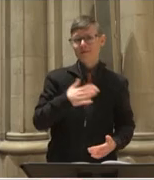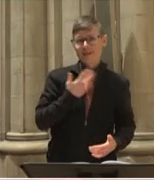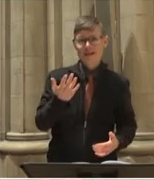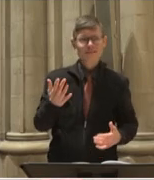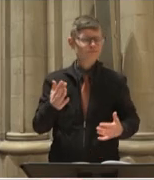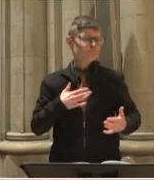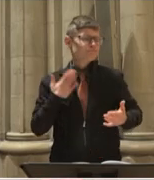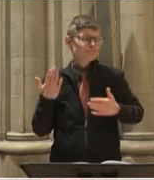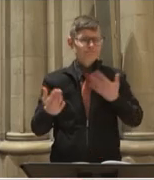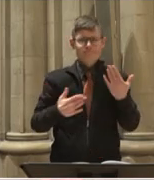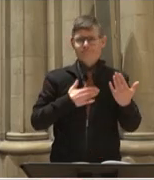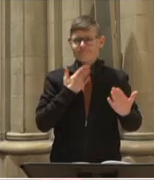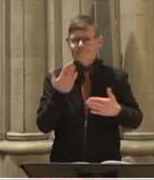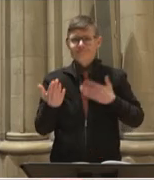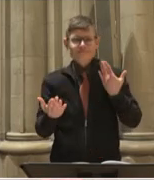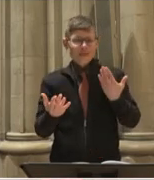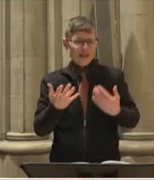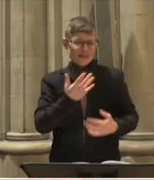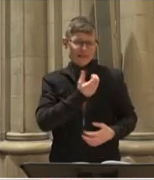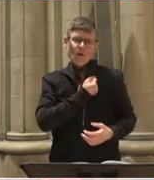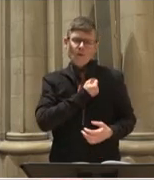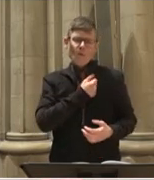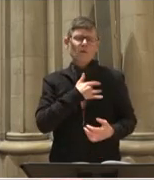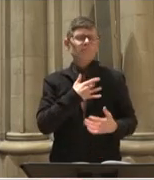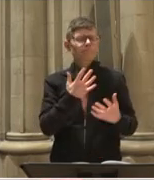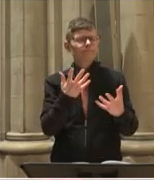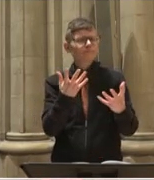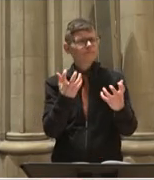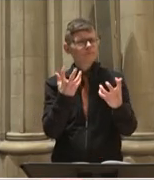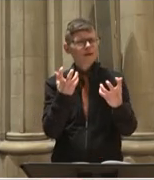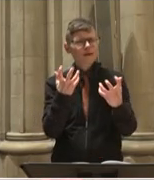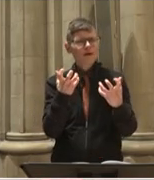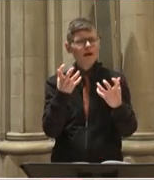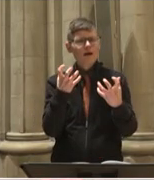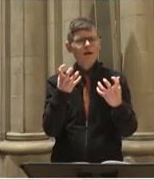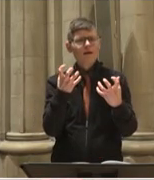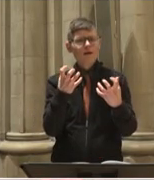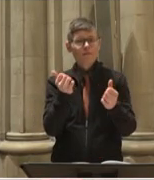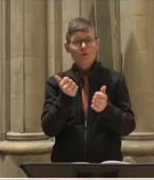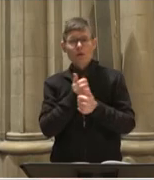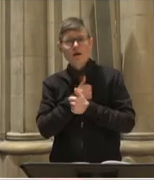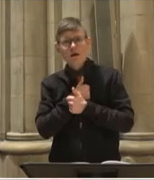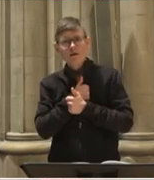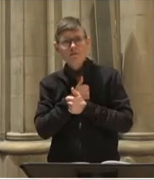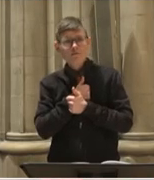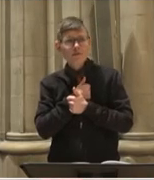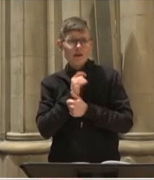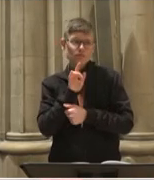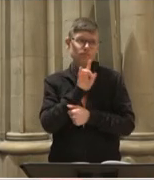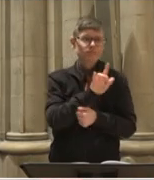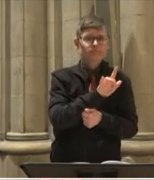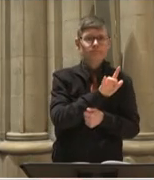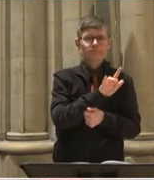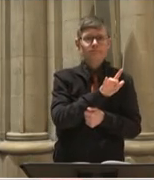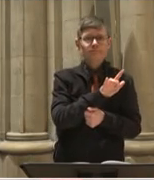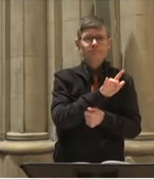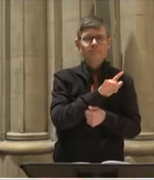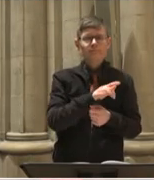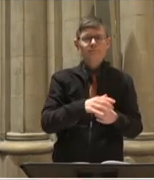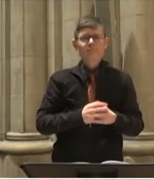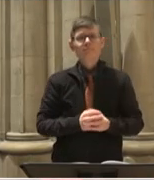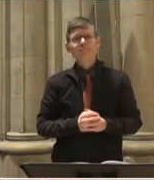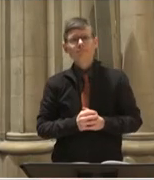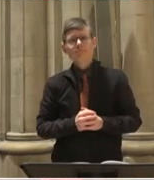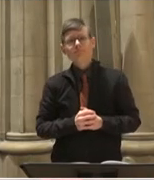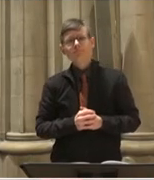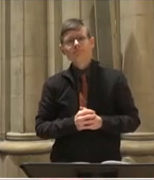joy, hearts that hold our deepest desires to be loved and to love. And so